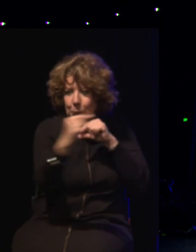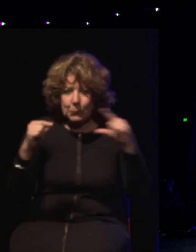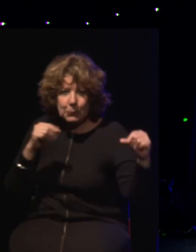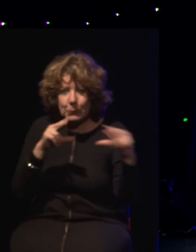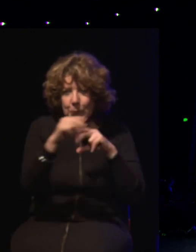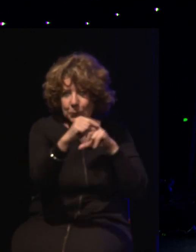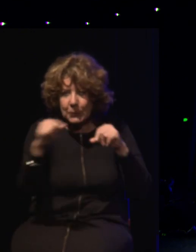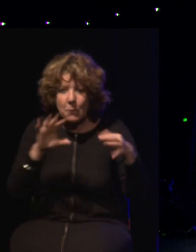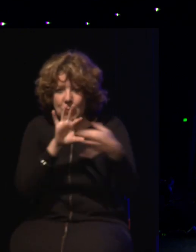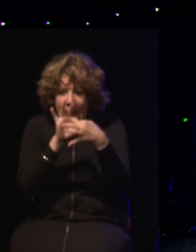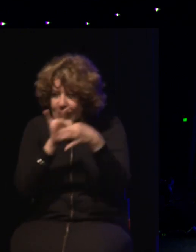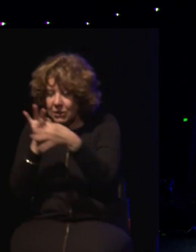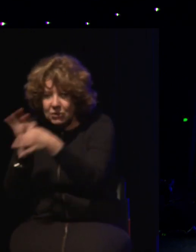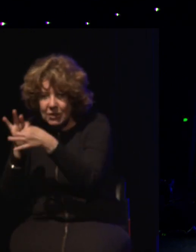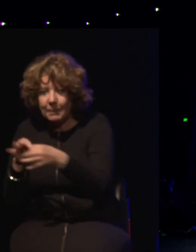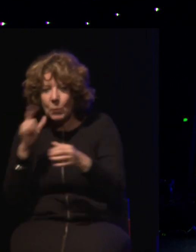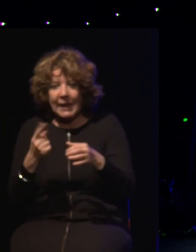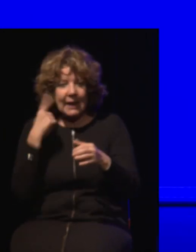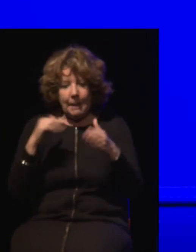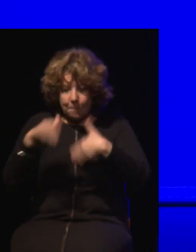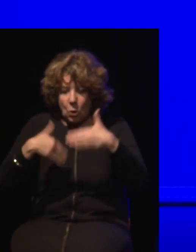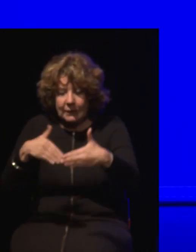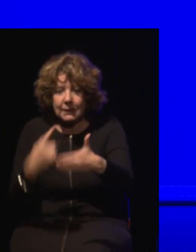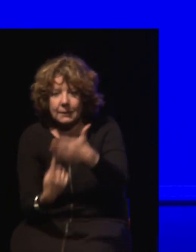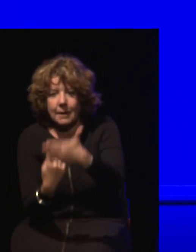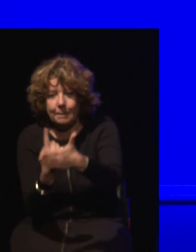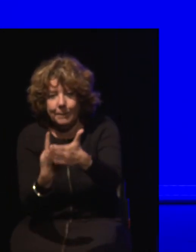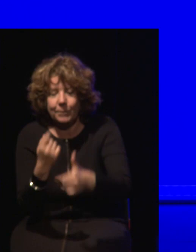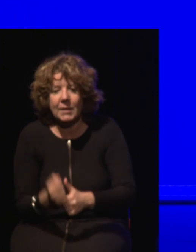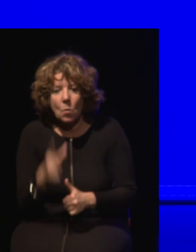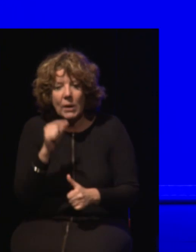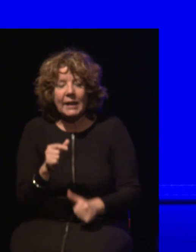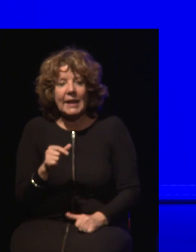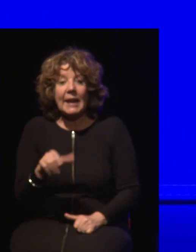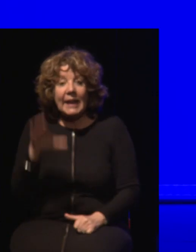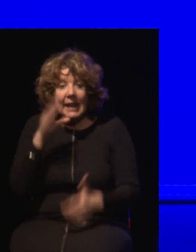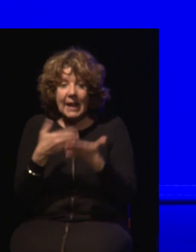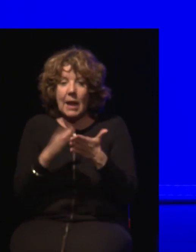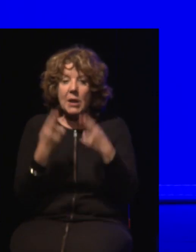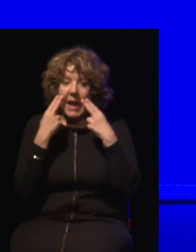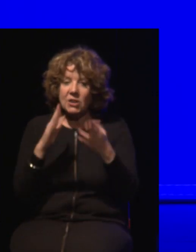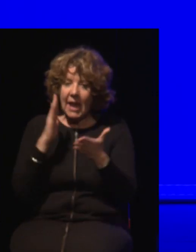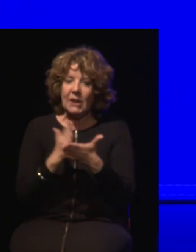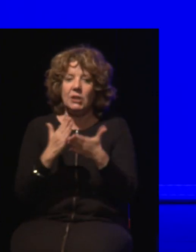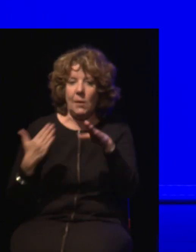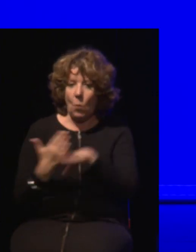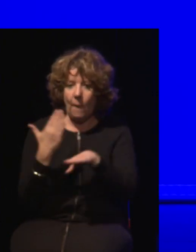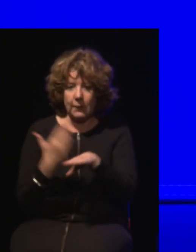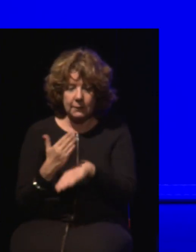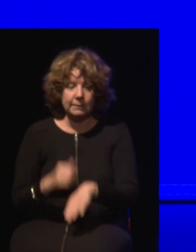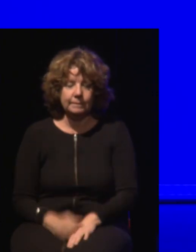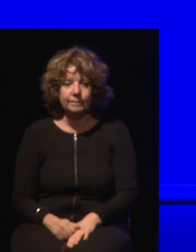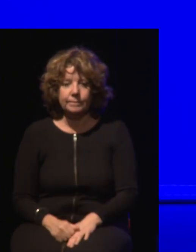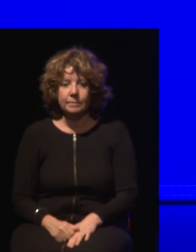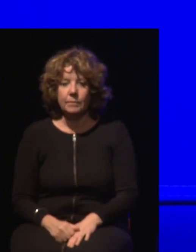relationships, we can hear processes in the ecosystem, we can hear how nature actually works. And